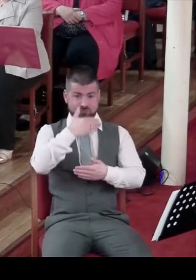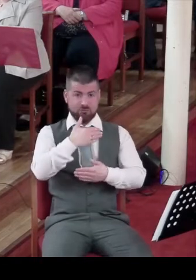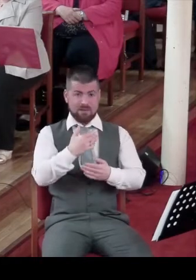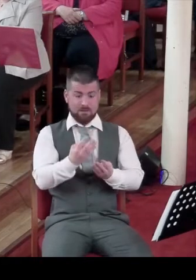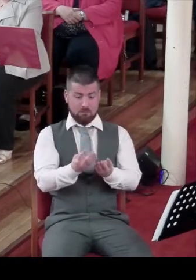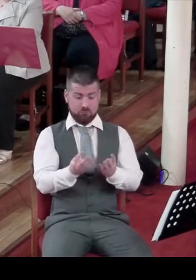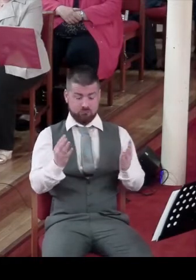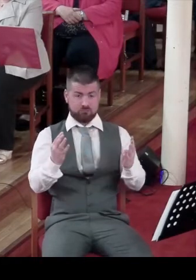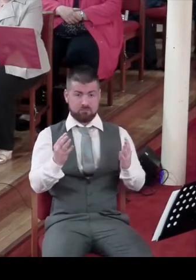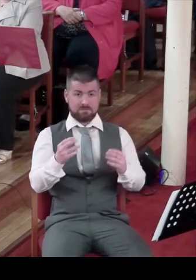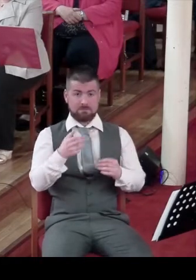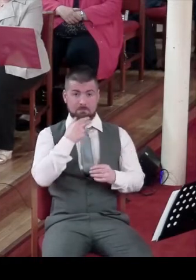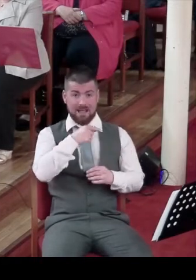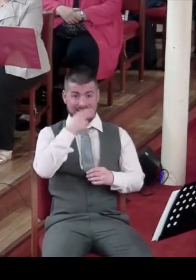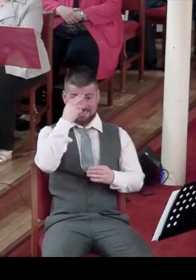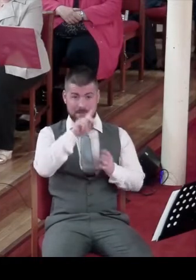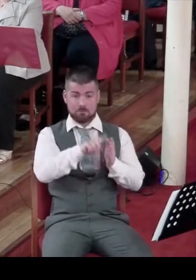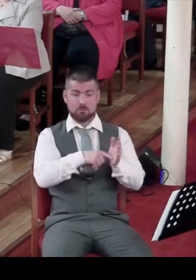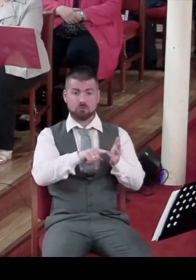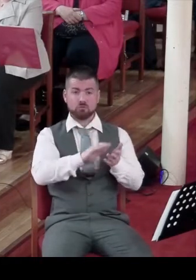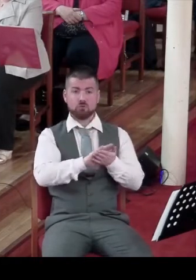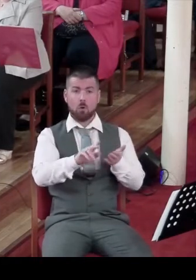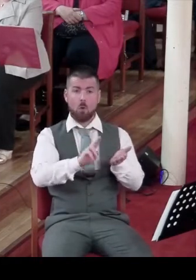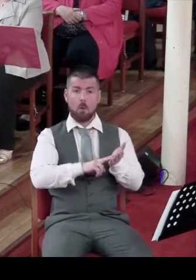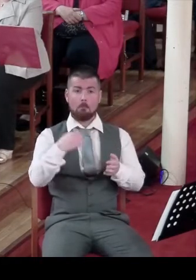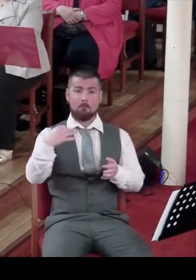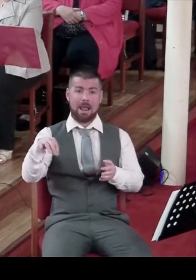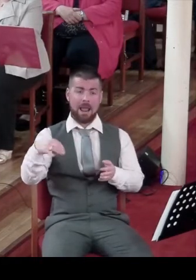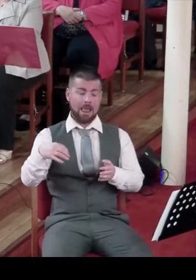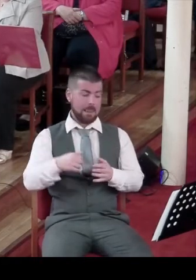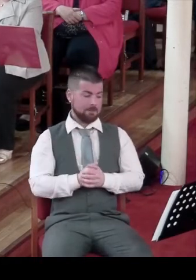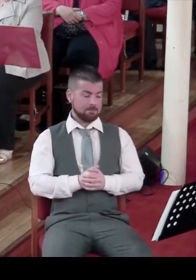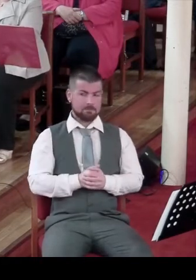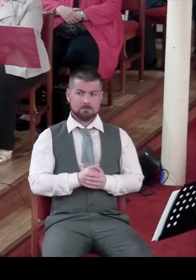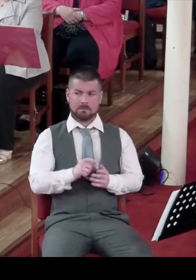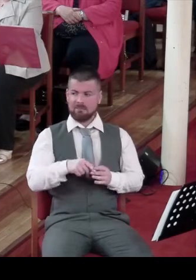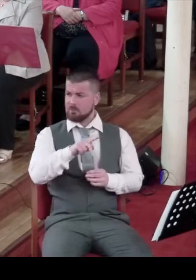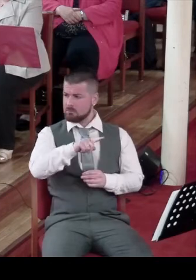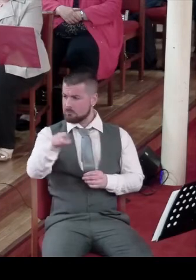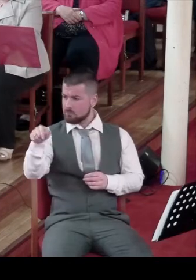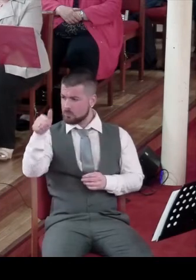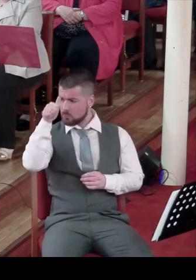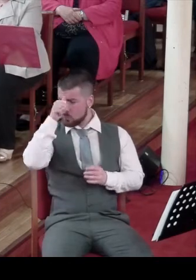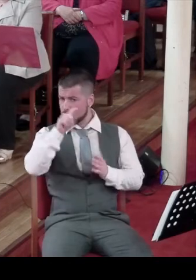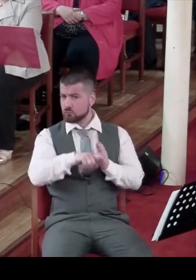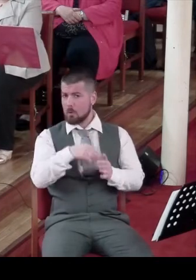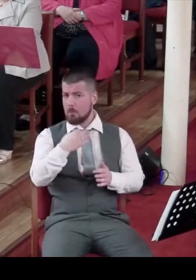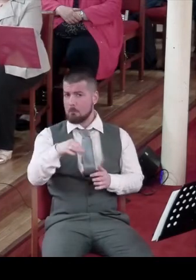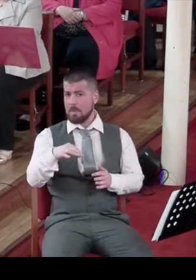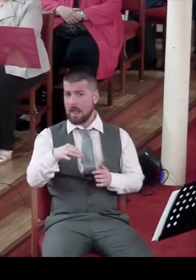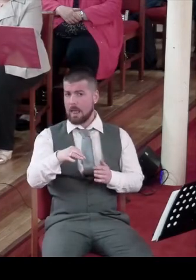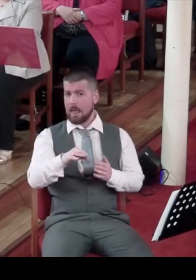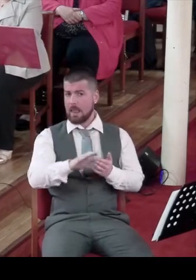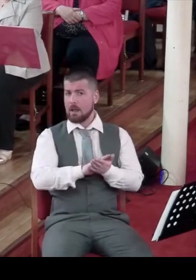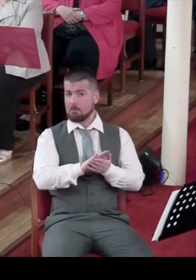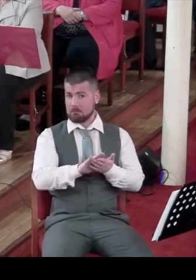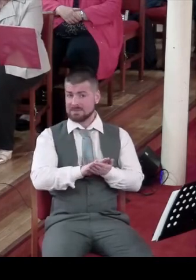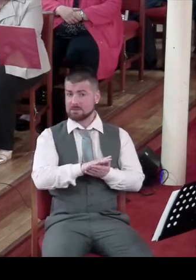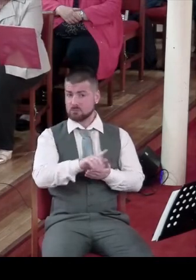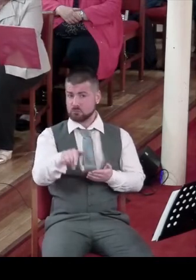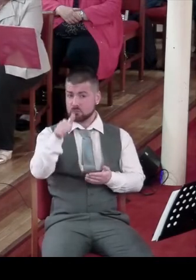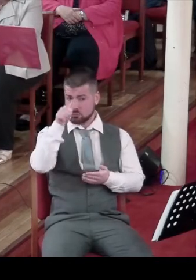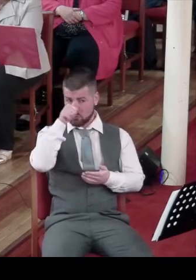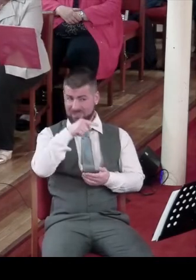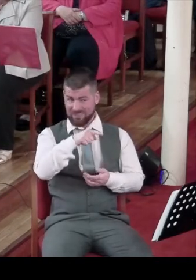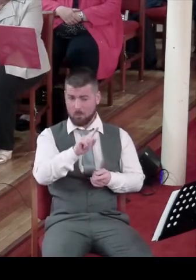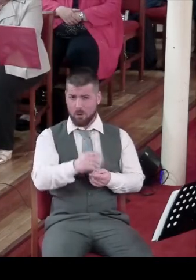praise called John Bell. Now, if any of you know John Bell, you'll know that that must have been quite a while